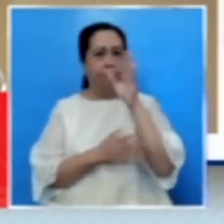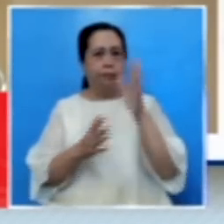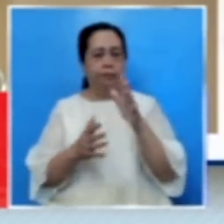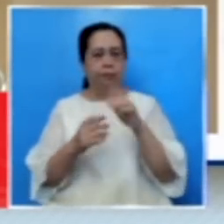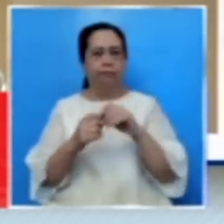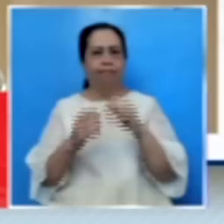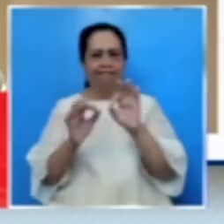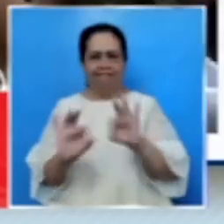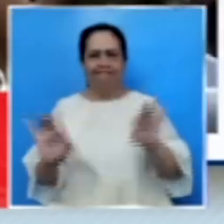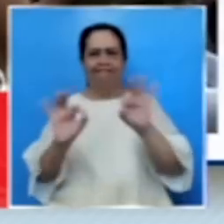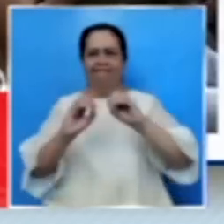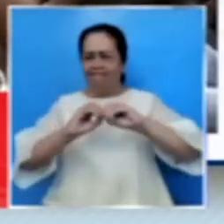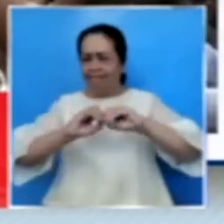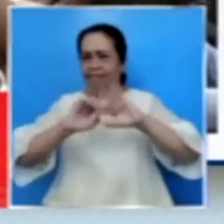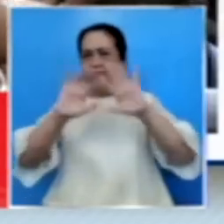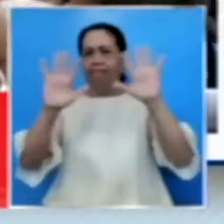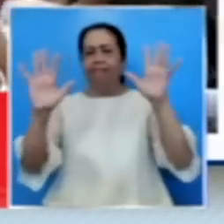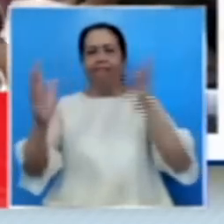and clear.